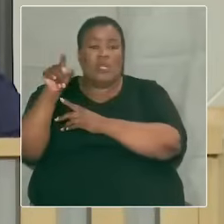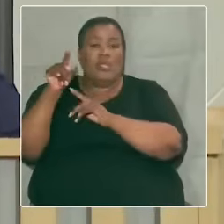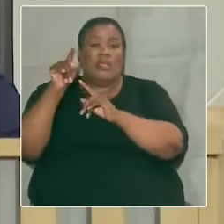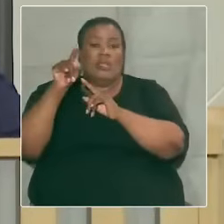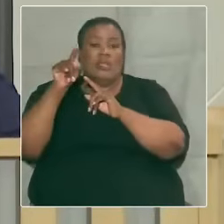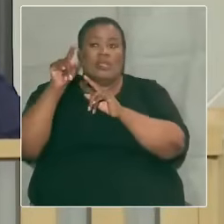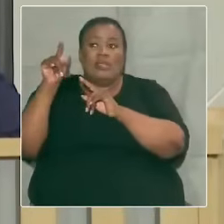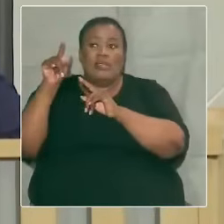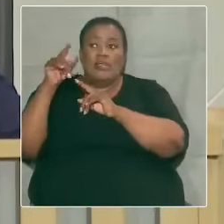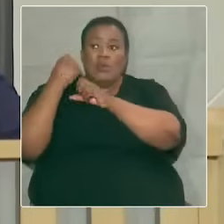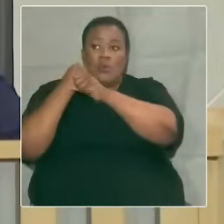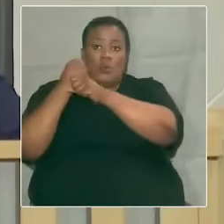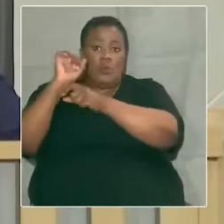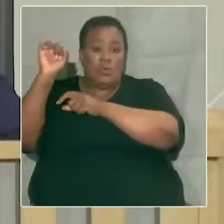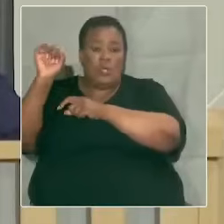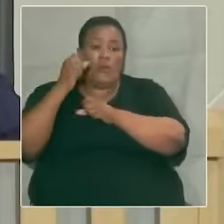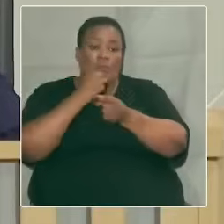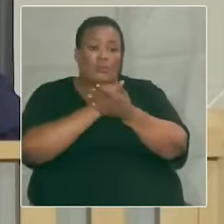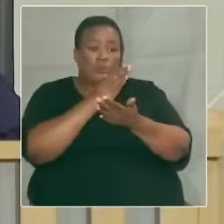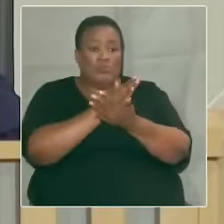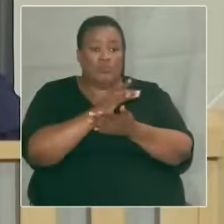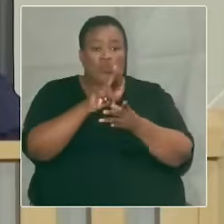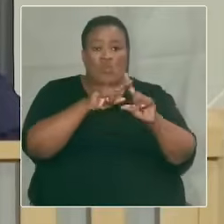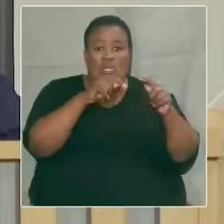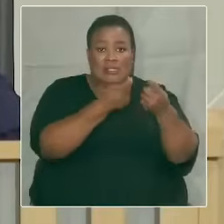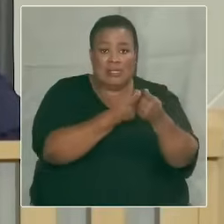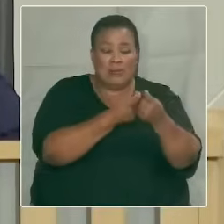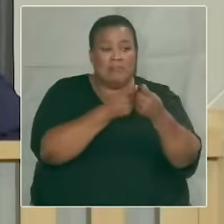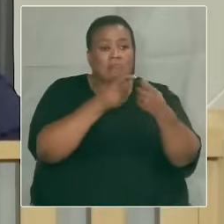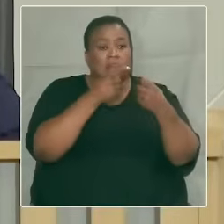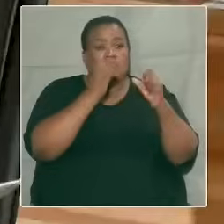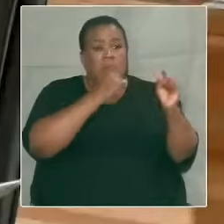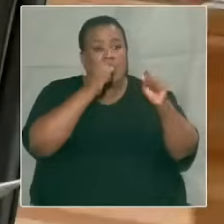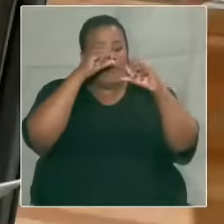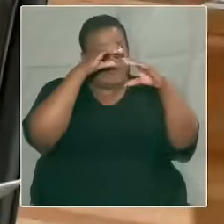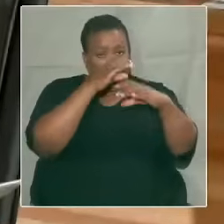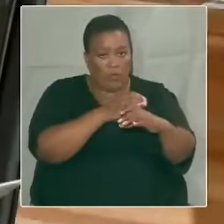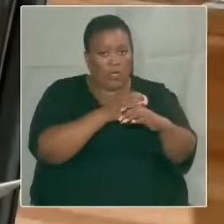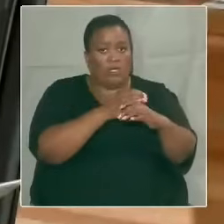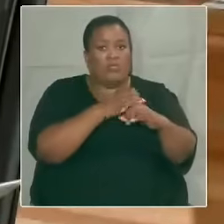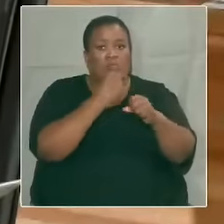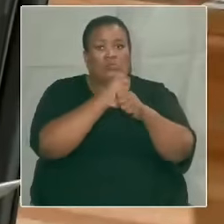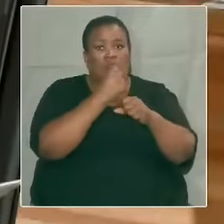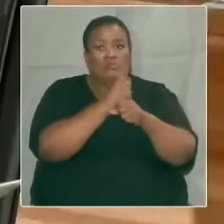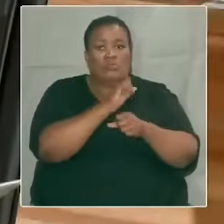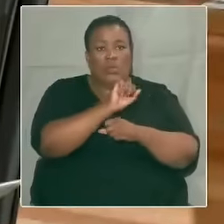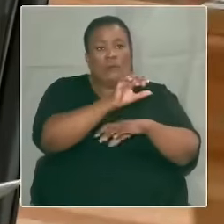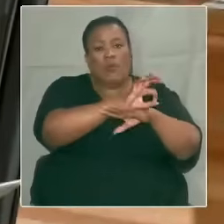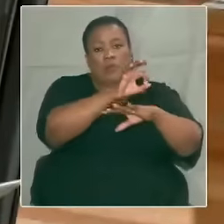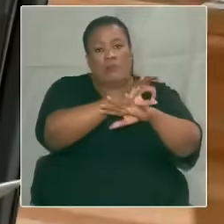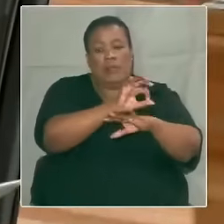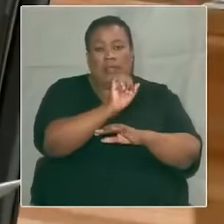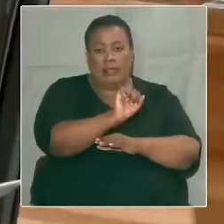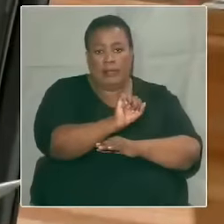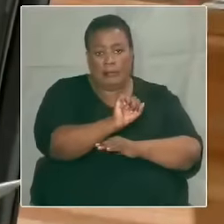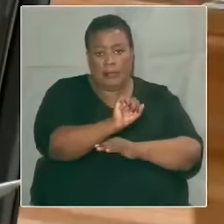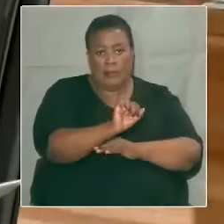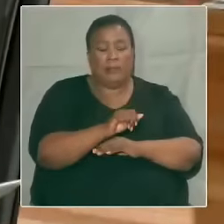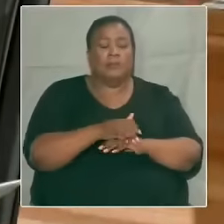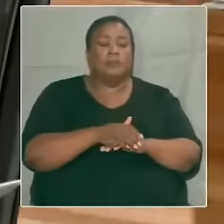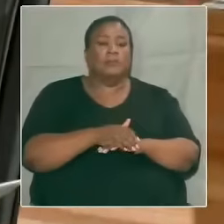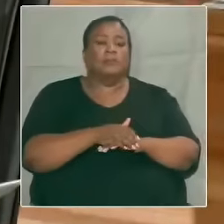focused on its defined mandate. And if I can just summarize, 74 and